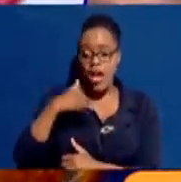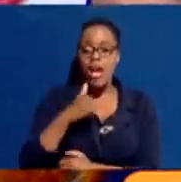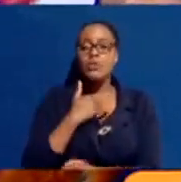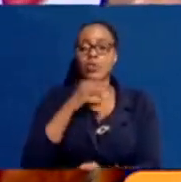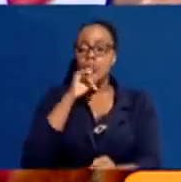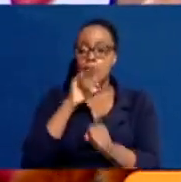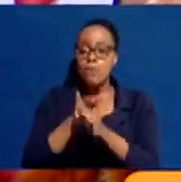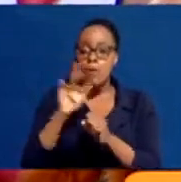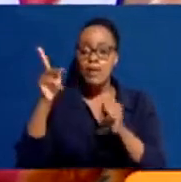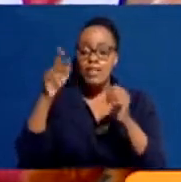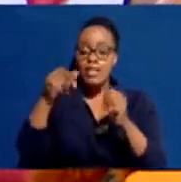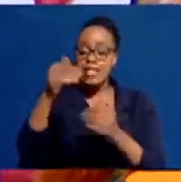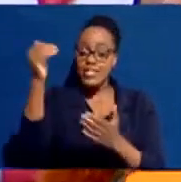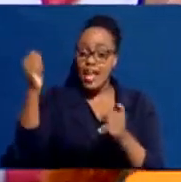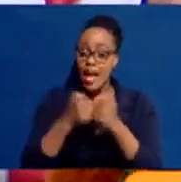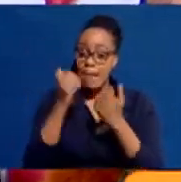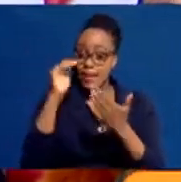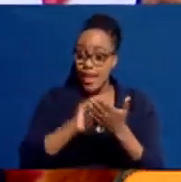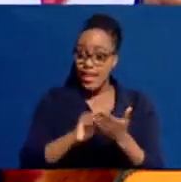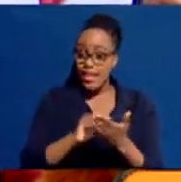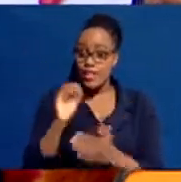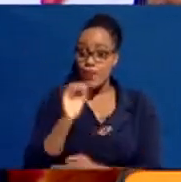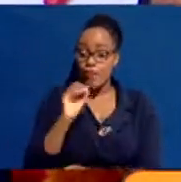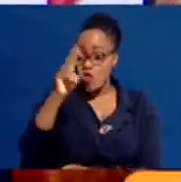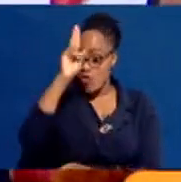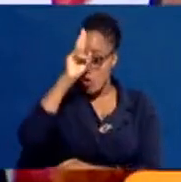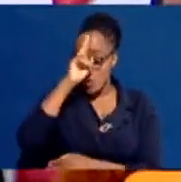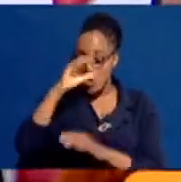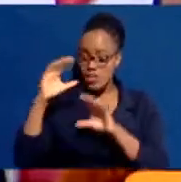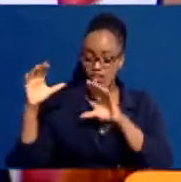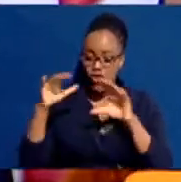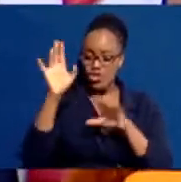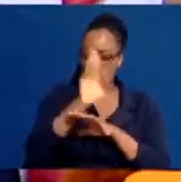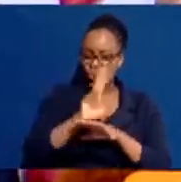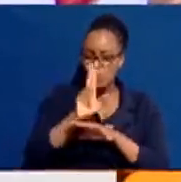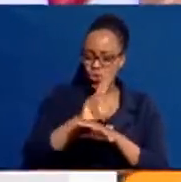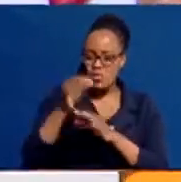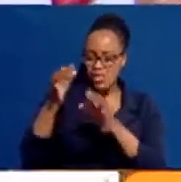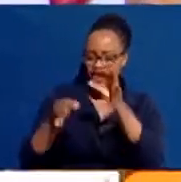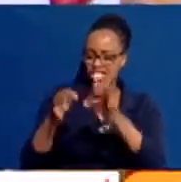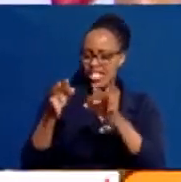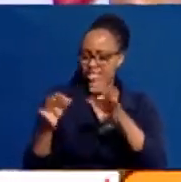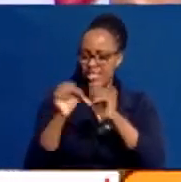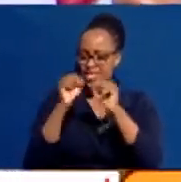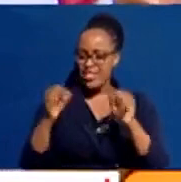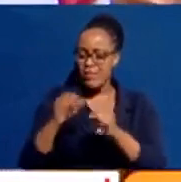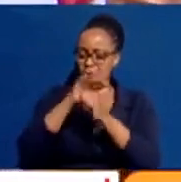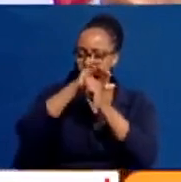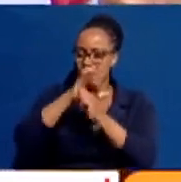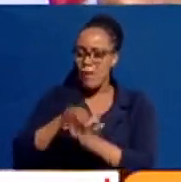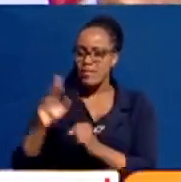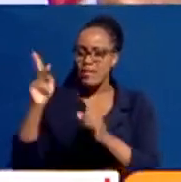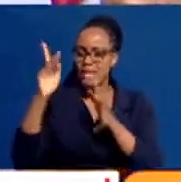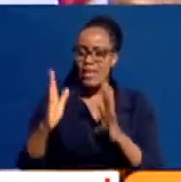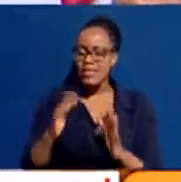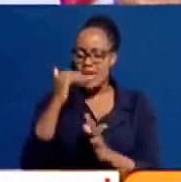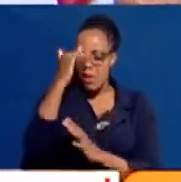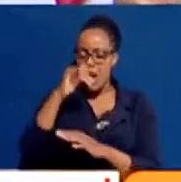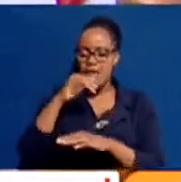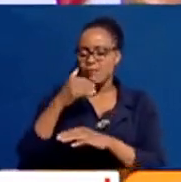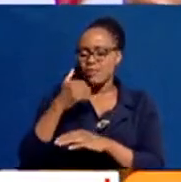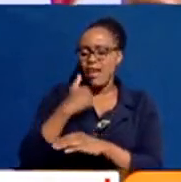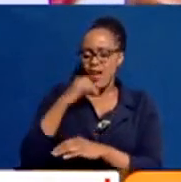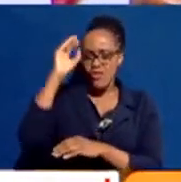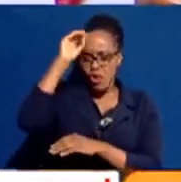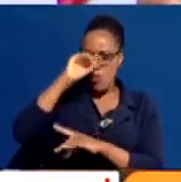promise Kenyans that this will never happen again. The police will never be forced to use the judicial system to oppress Kenyans who are of a different opinion.